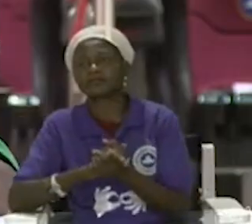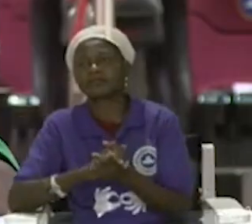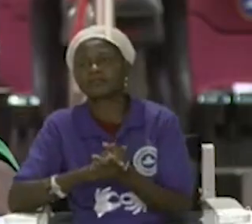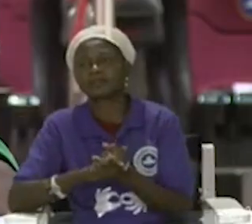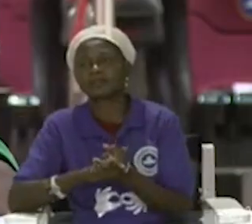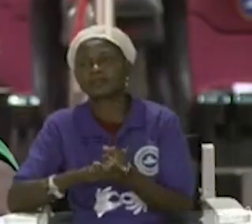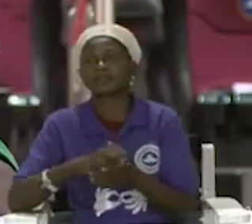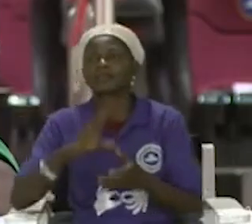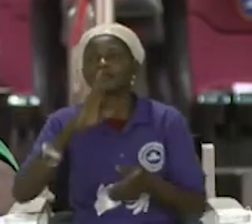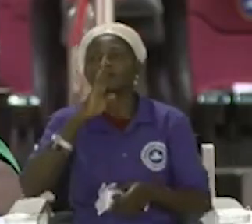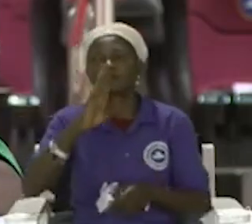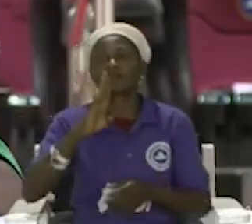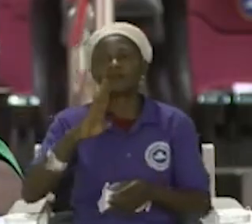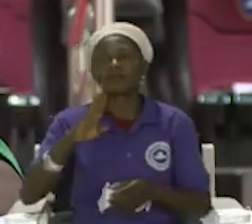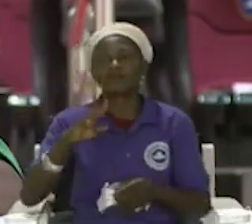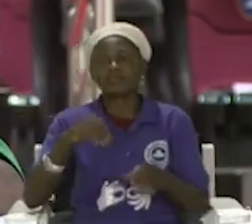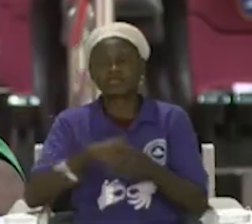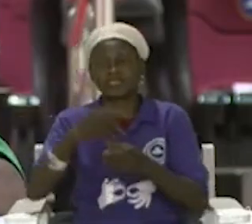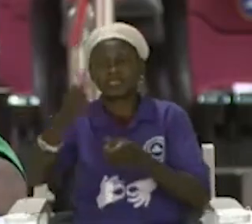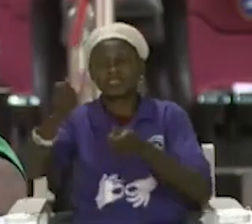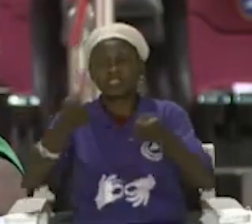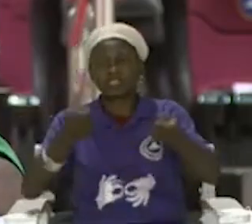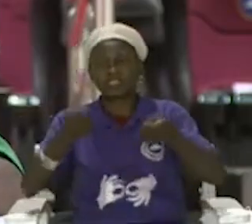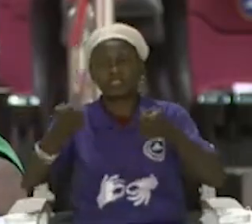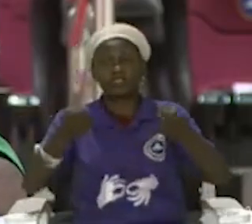Be in charge.